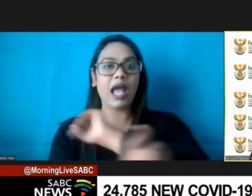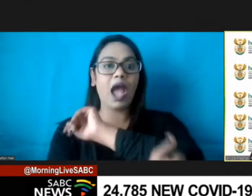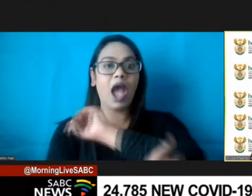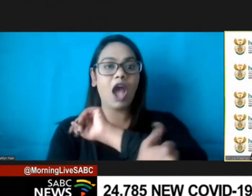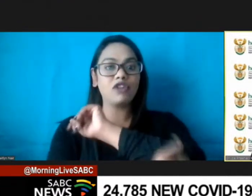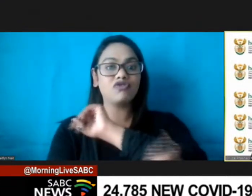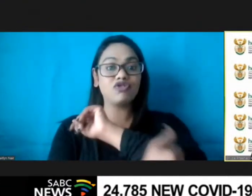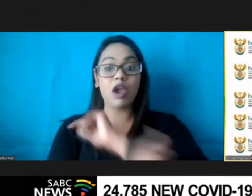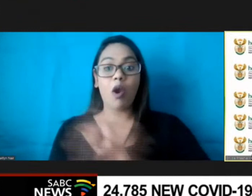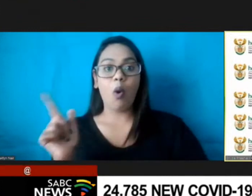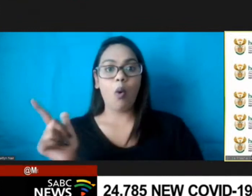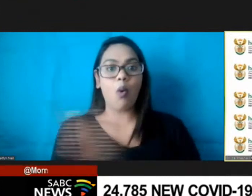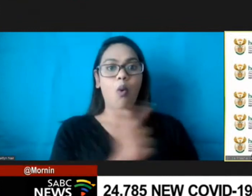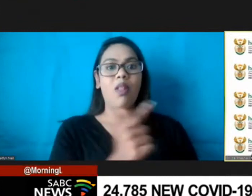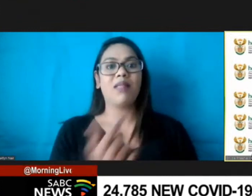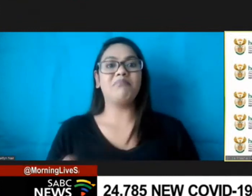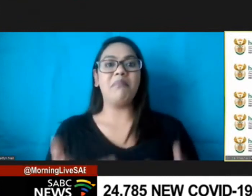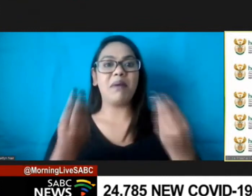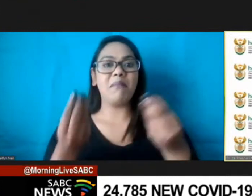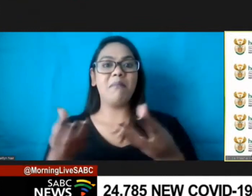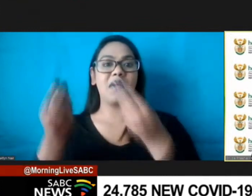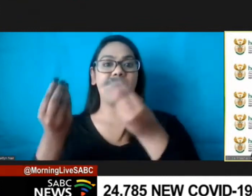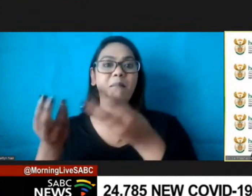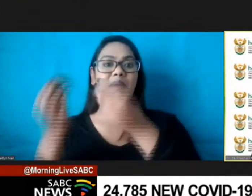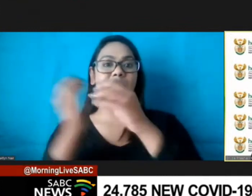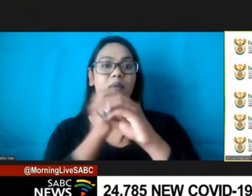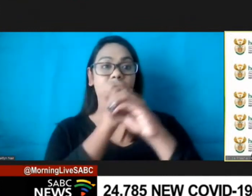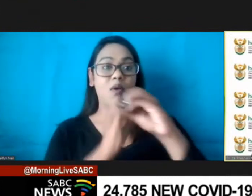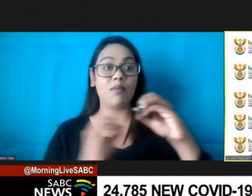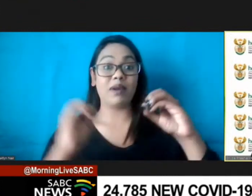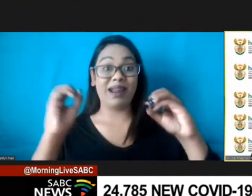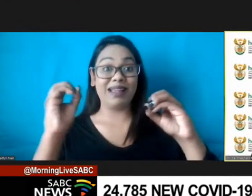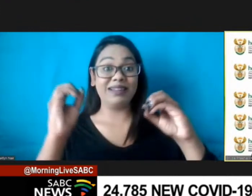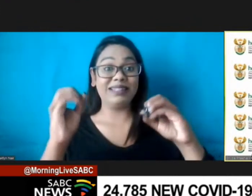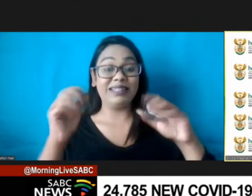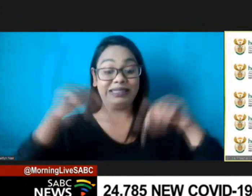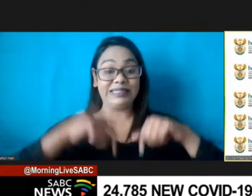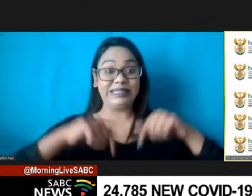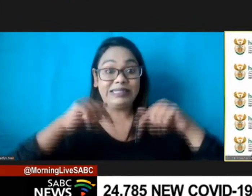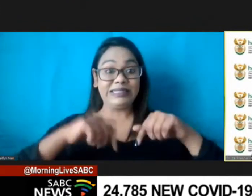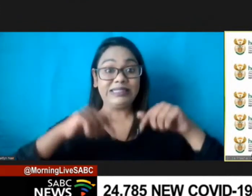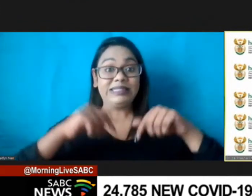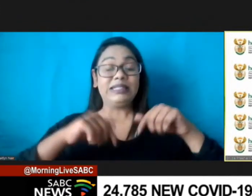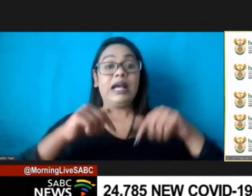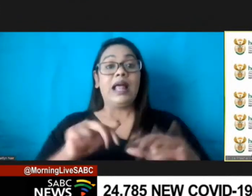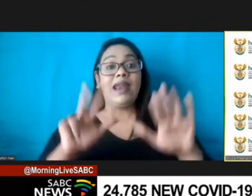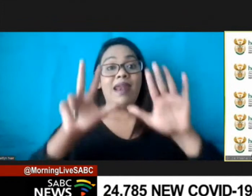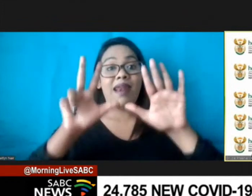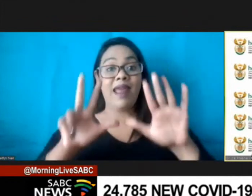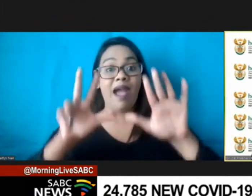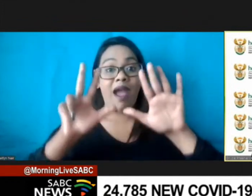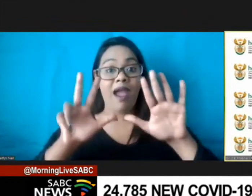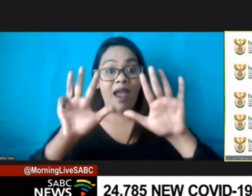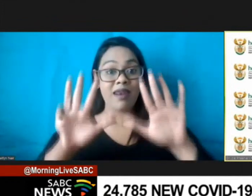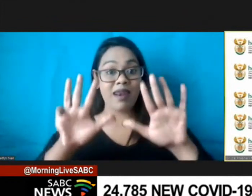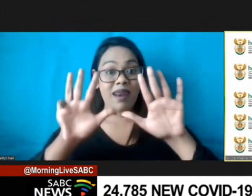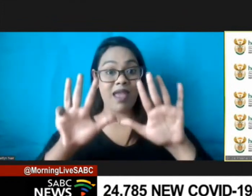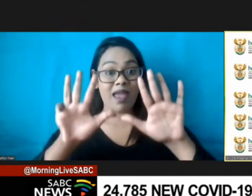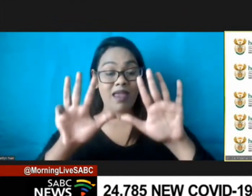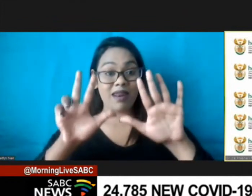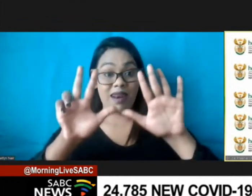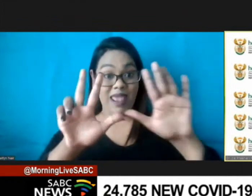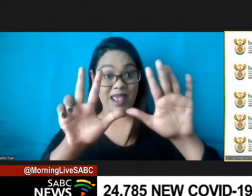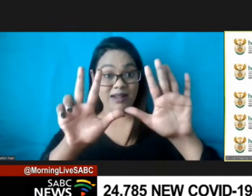9 provinces are essentially in the fourth wave, even though technically the Northern Cape is still entering the fourth